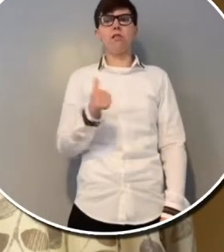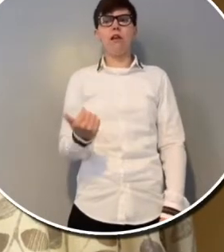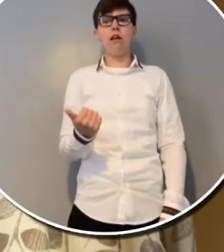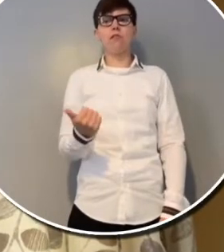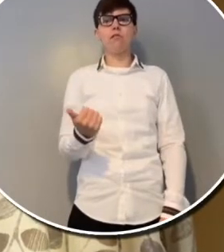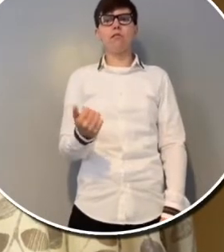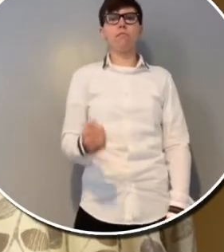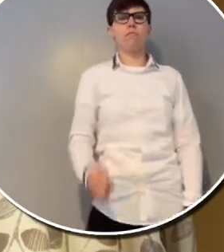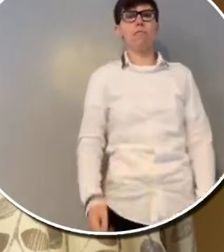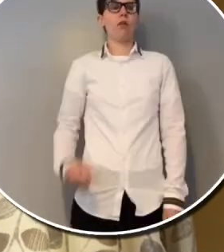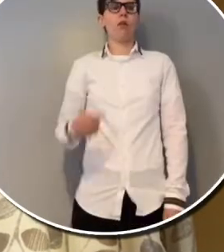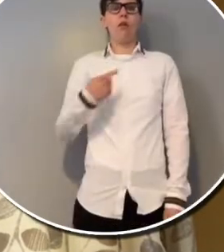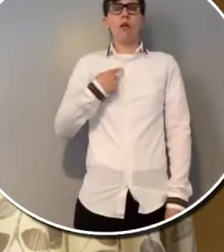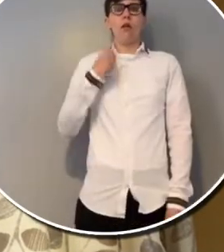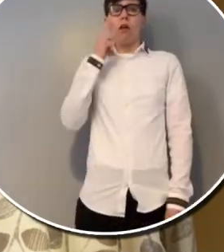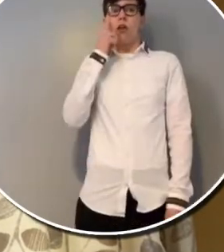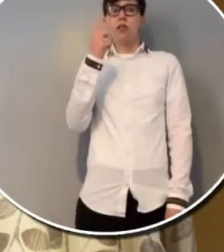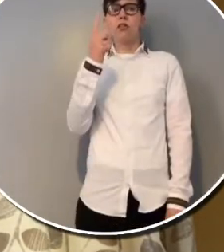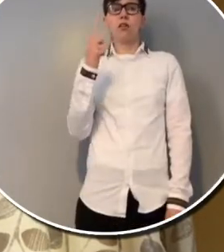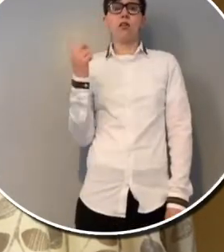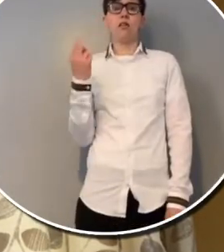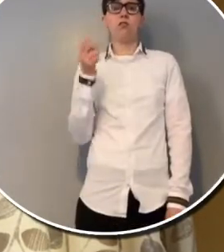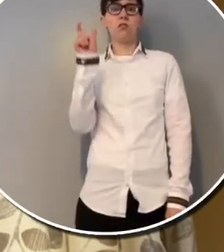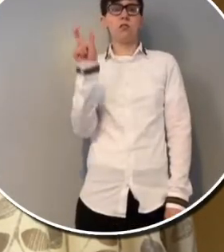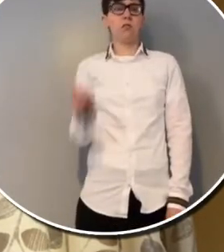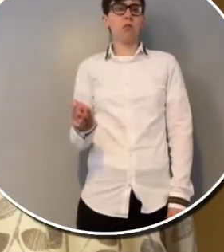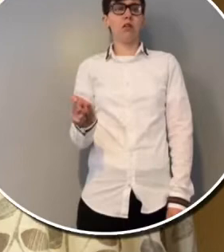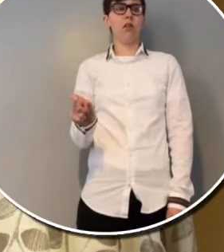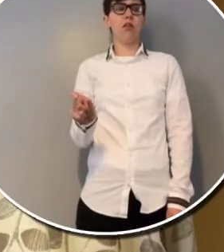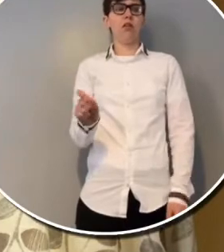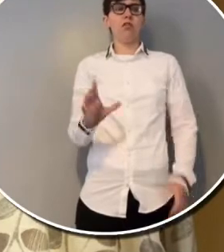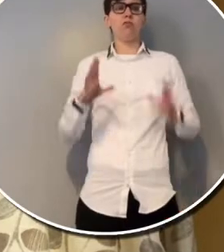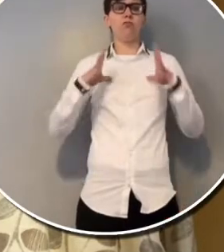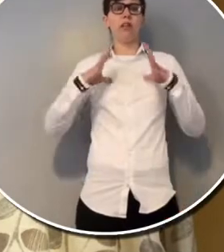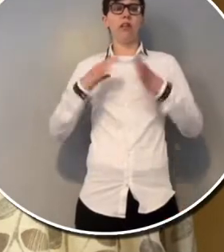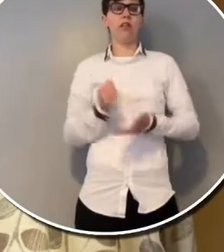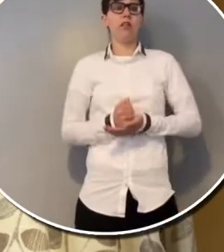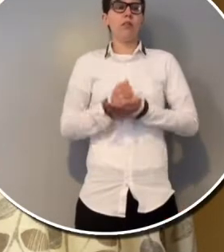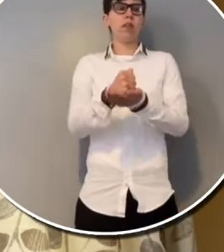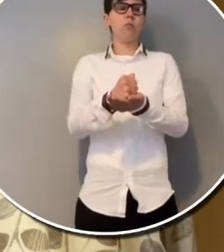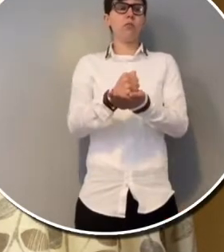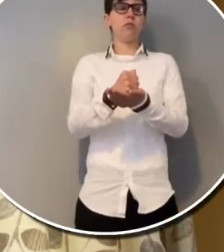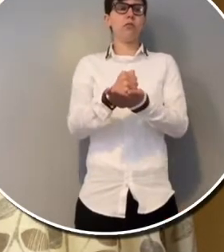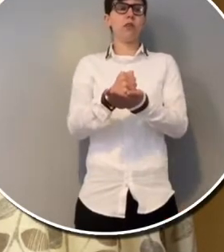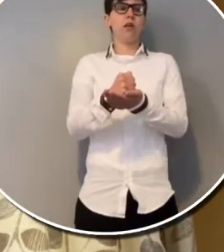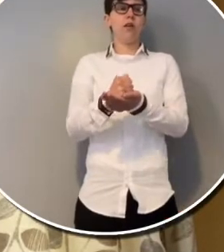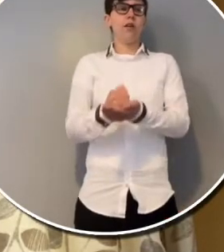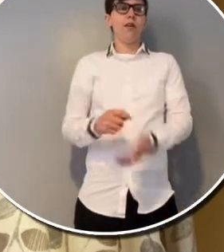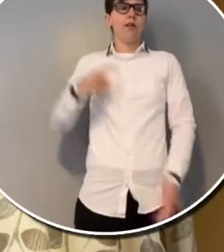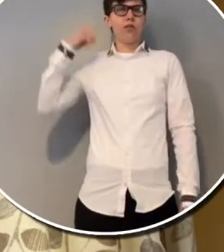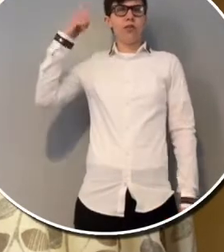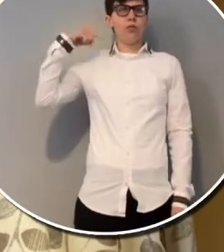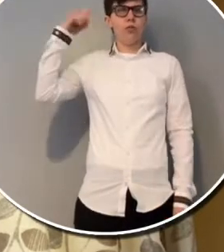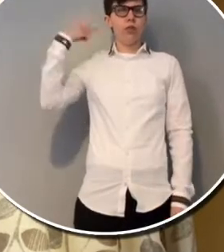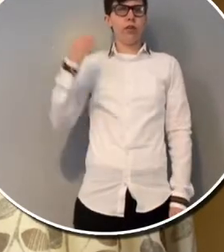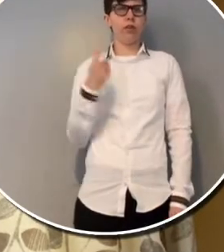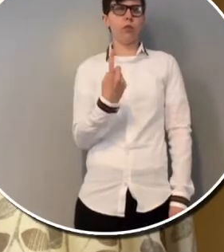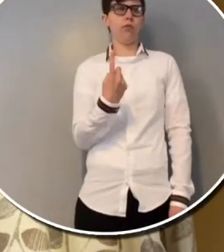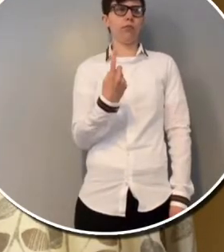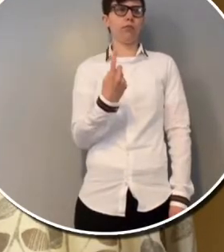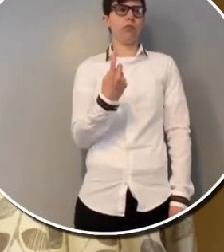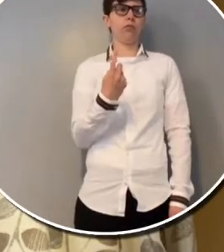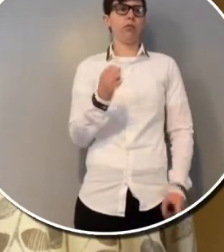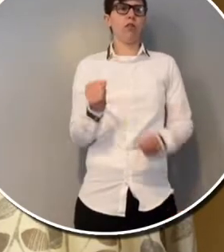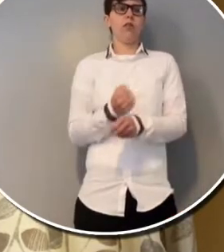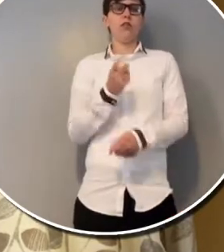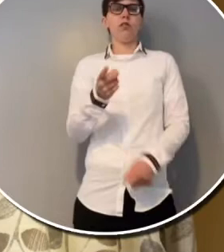is? It's Humpty Dumpty. Wow, Humpty Dumpty didn't have a good time, did he? What happened to